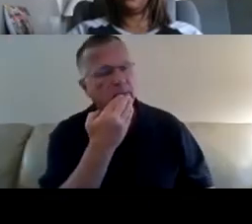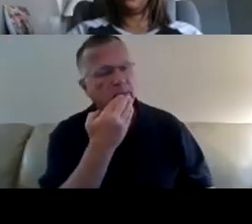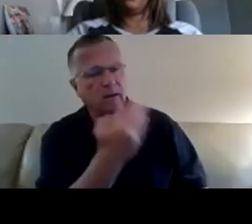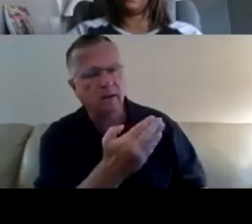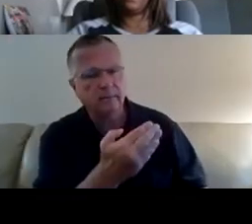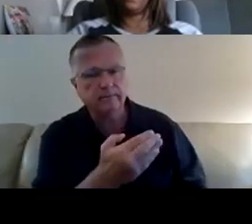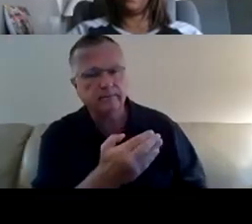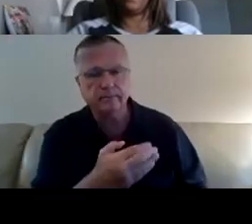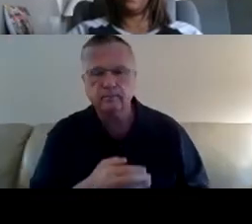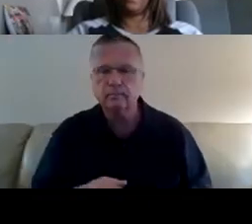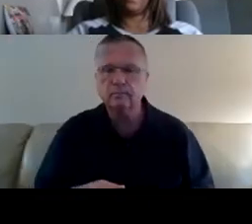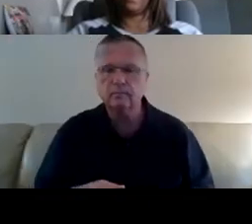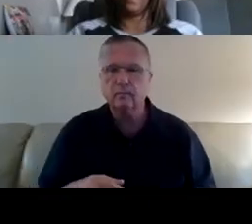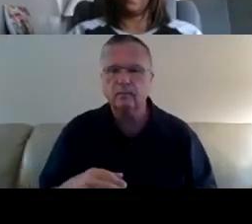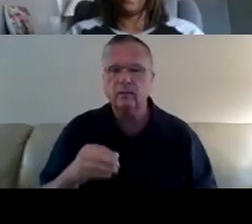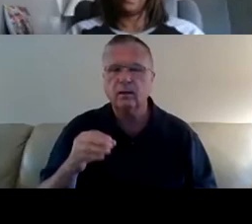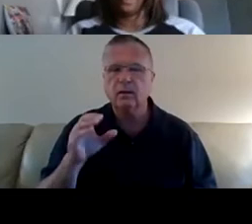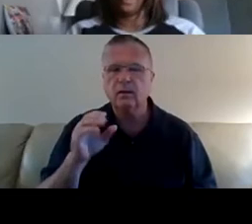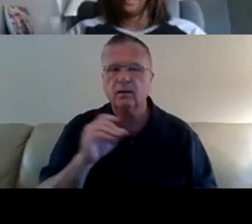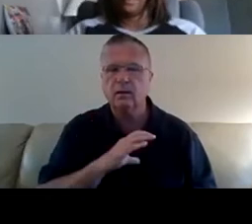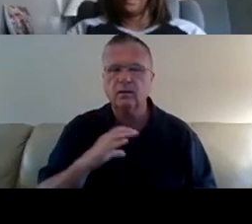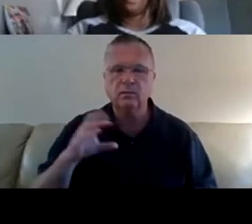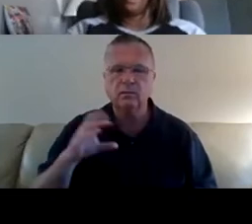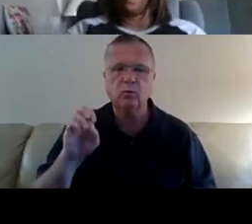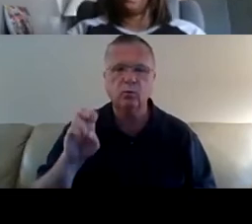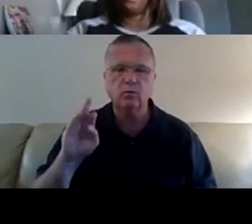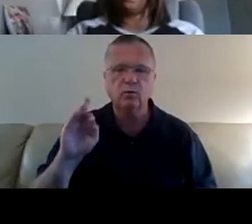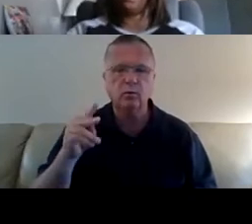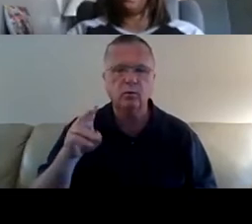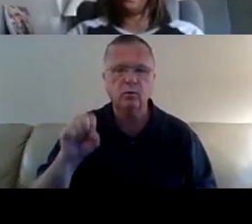Councilman Reverend Burgess presents Bill number